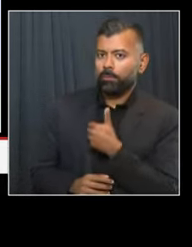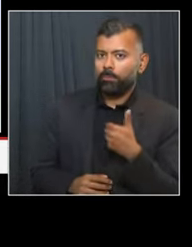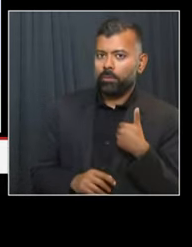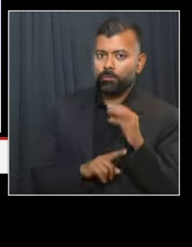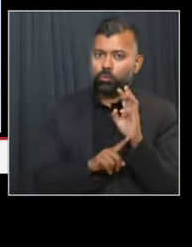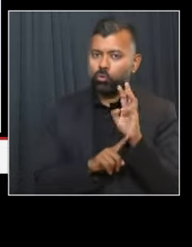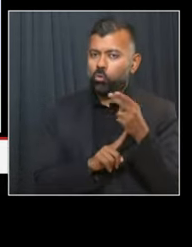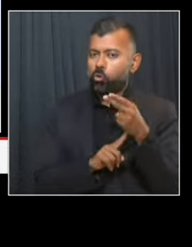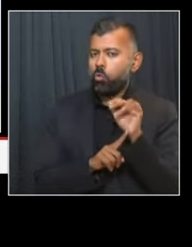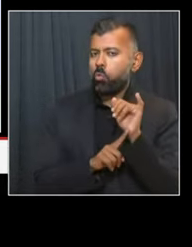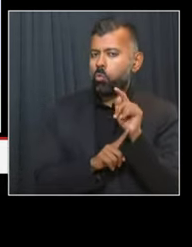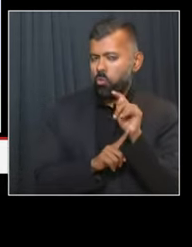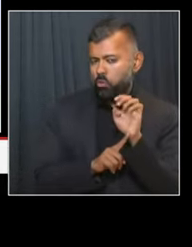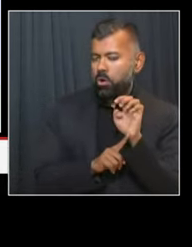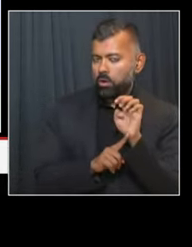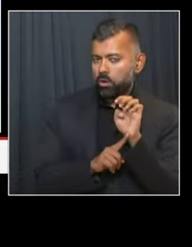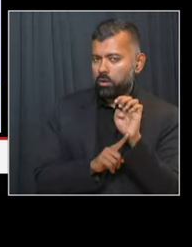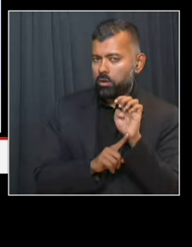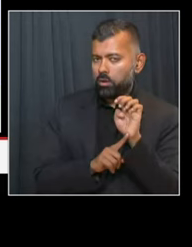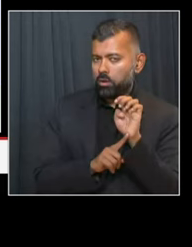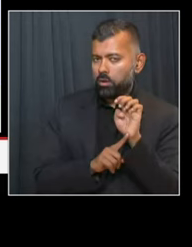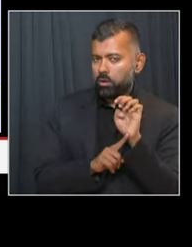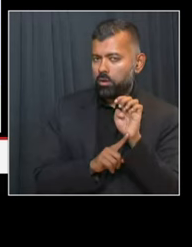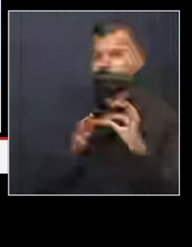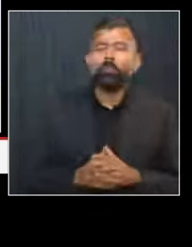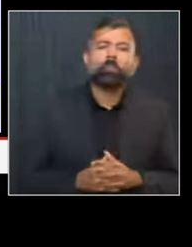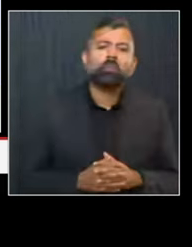reserves? Given the proposal.